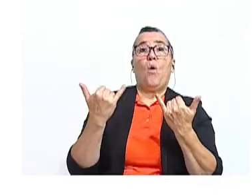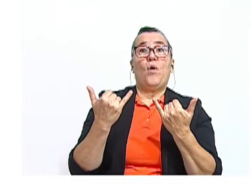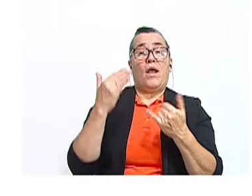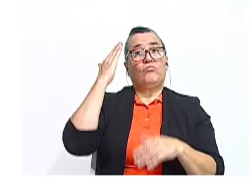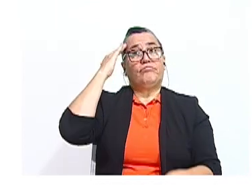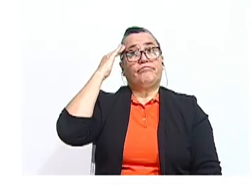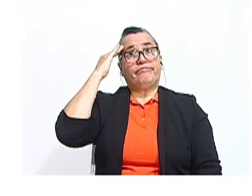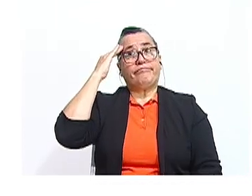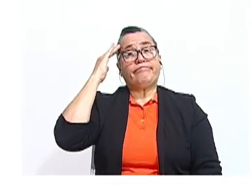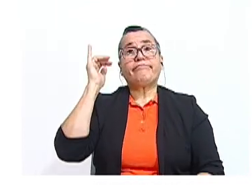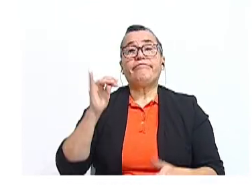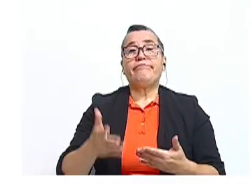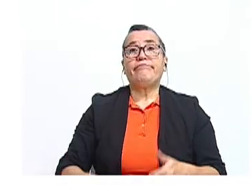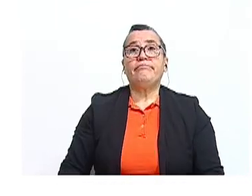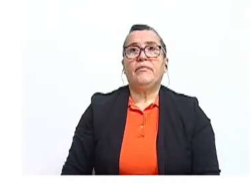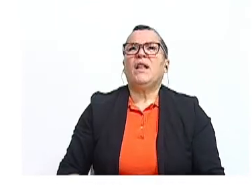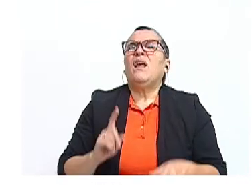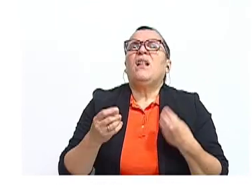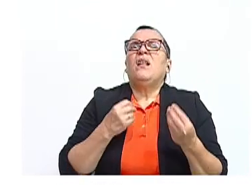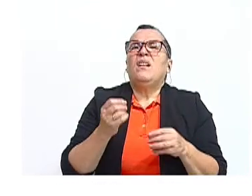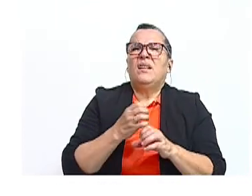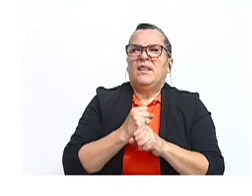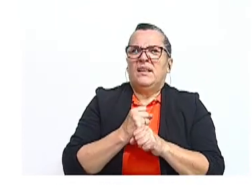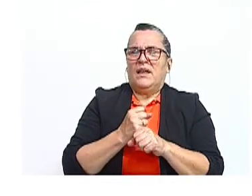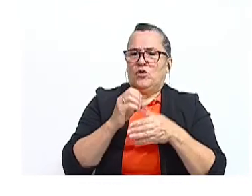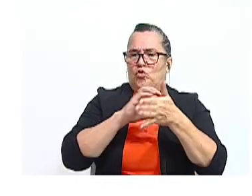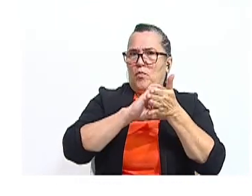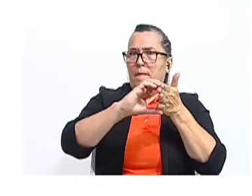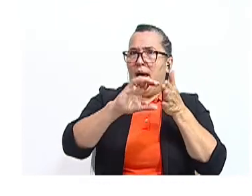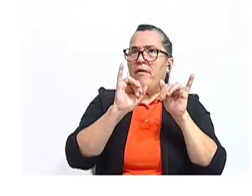know what you have to do in your paragraph,